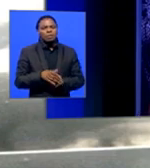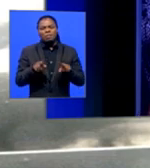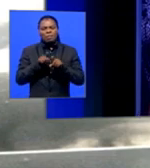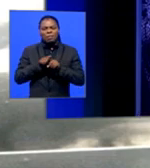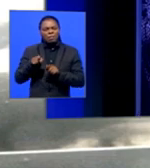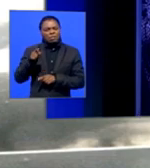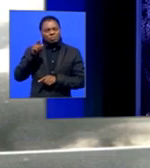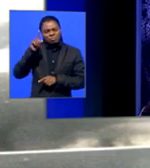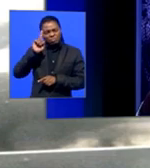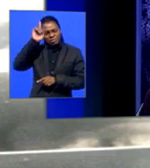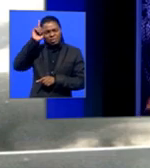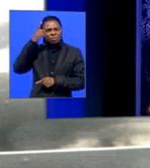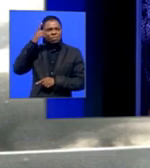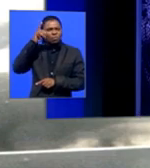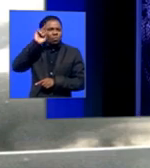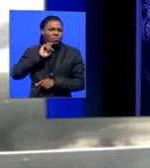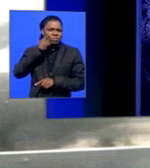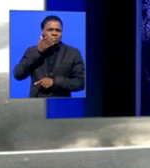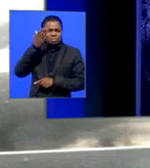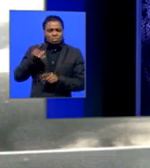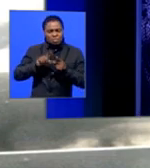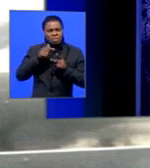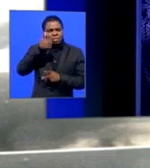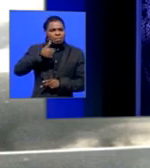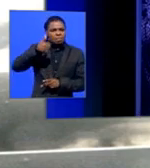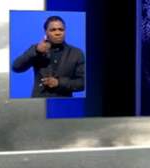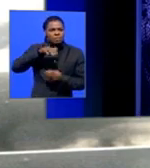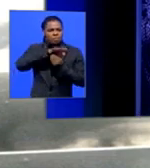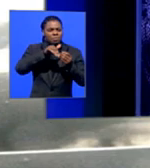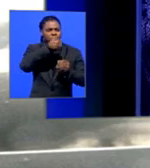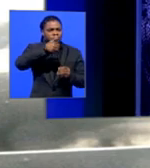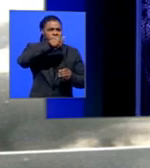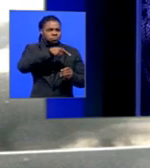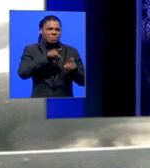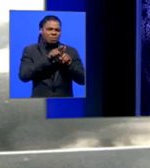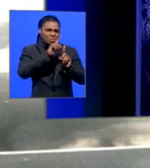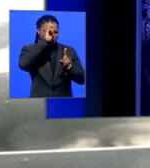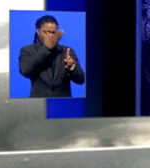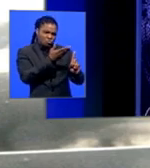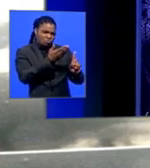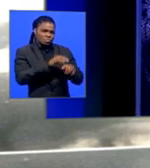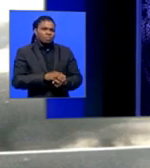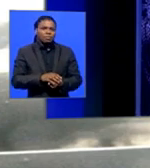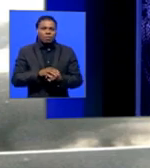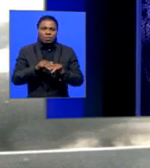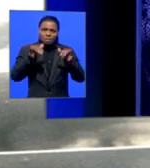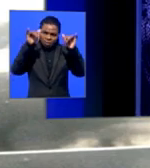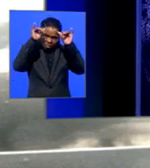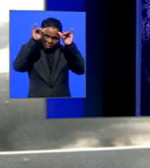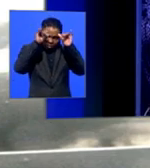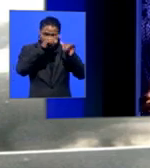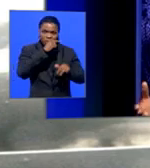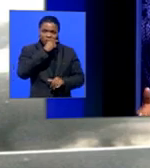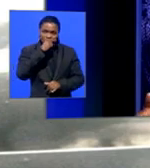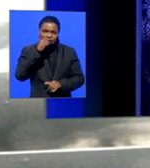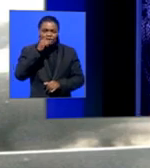man and the head of the family, like Madiba. And usually that cow is known